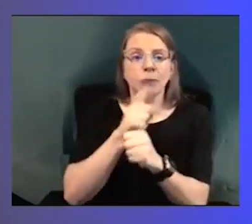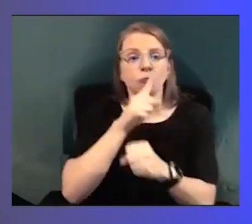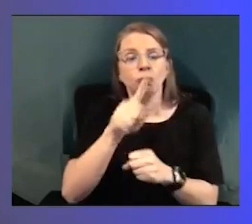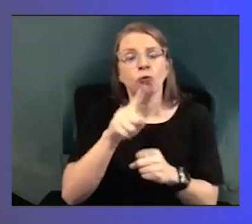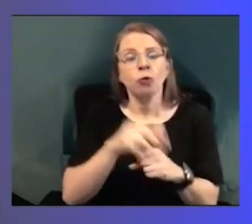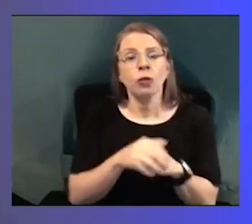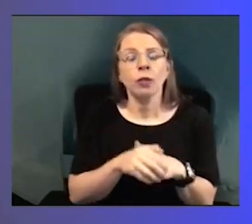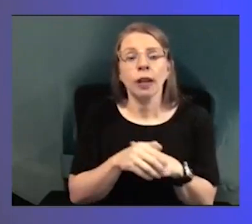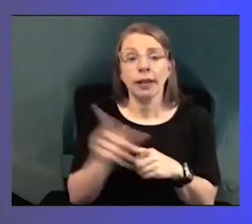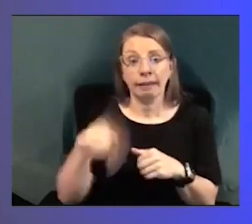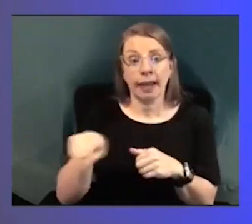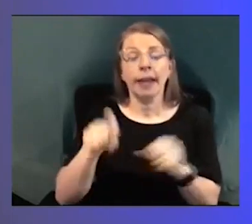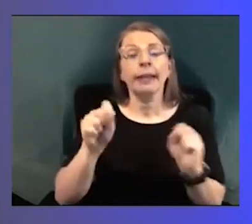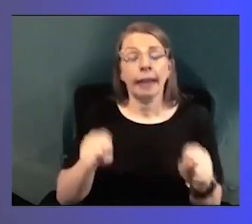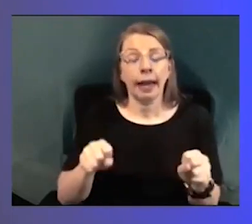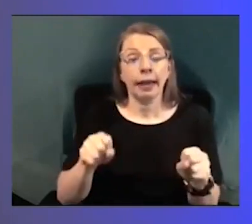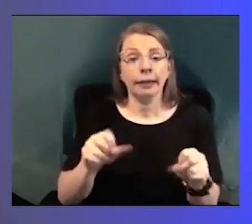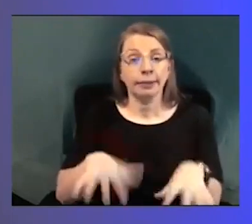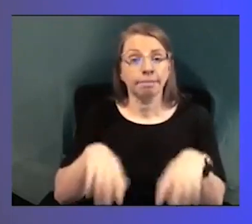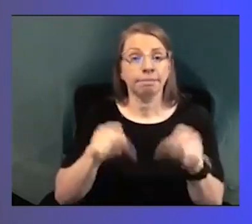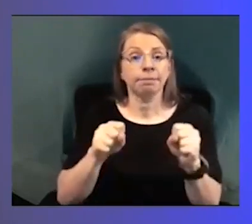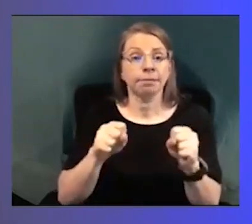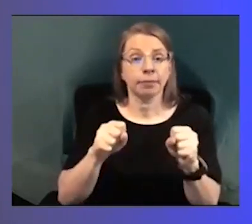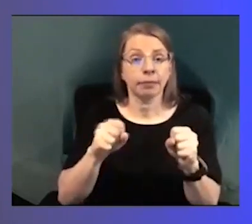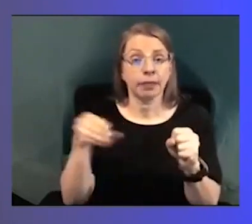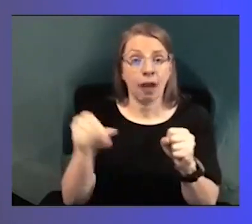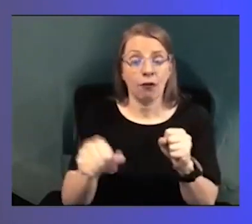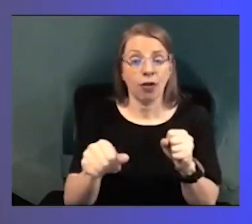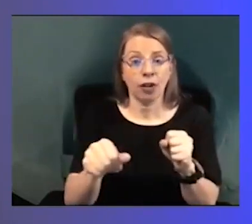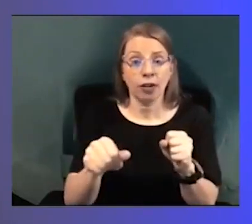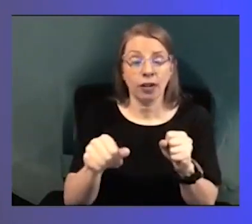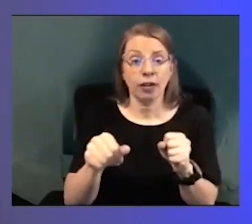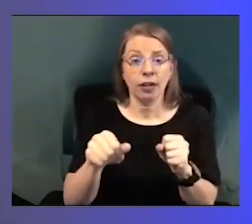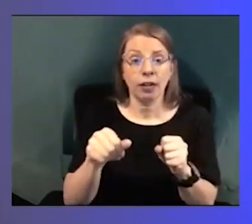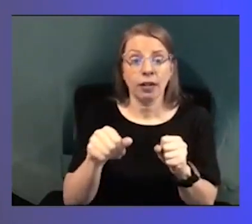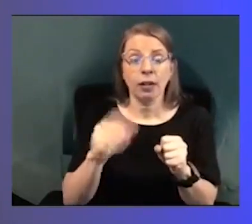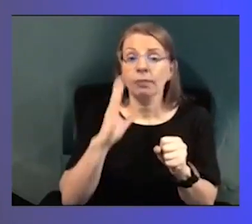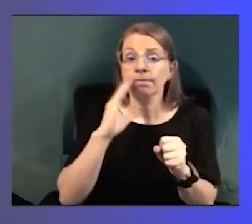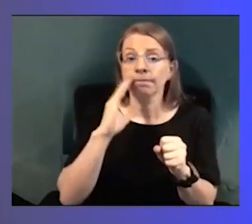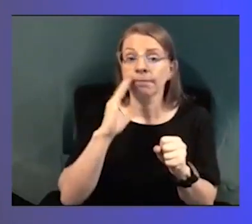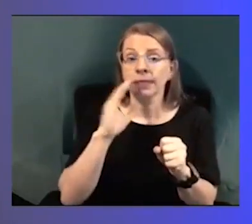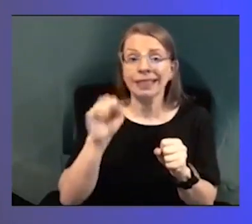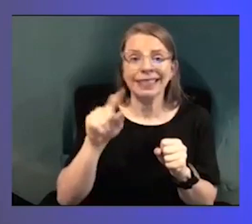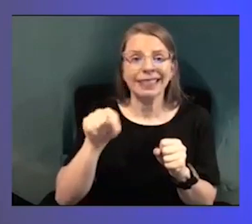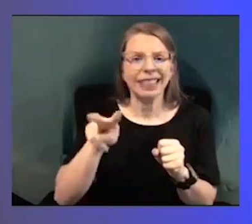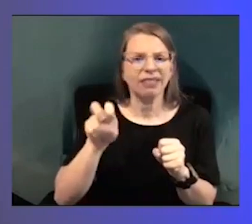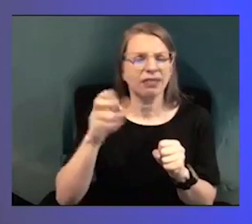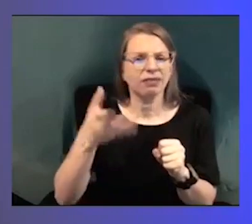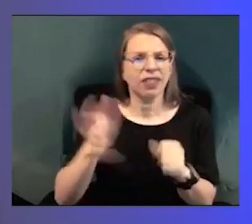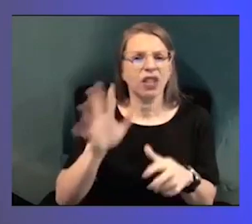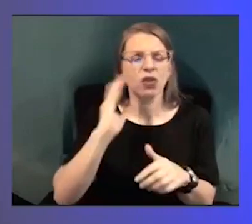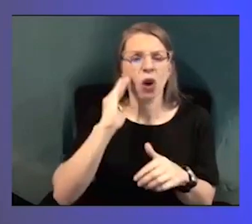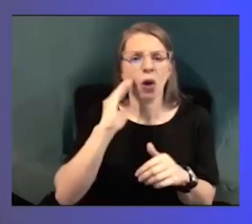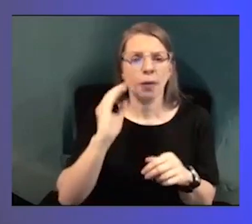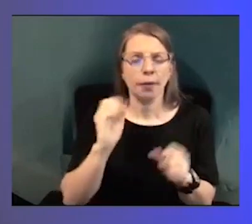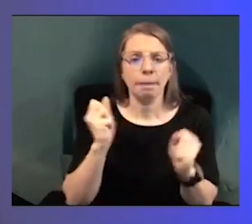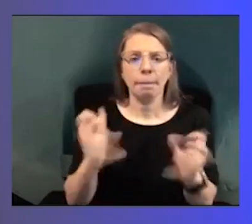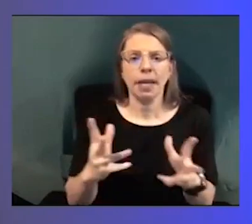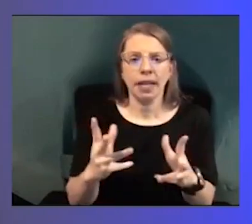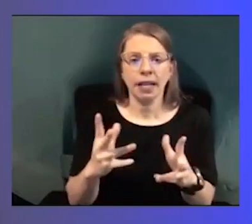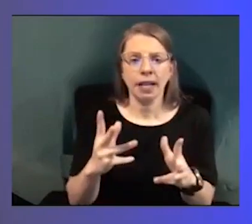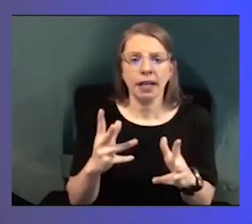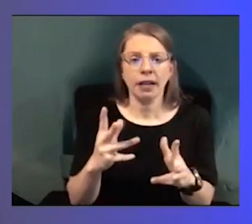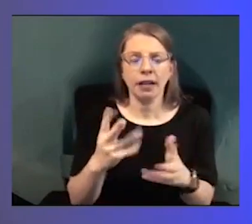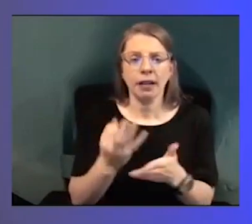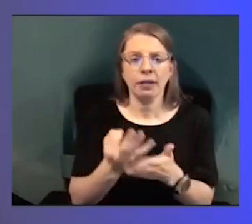can obtain coverage whenever possible. You know, Steve, you know that we've got a large number of uninsured patients. financial counselors